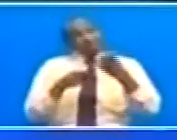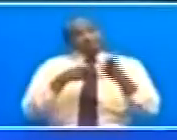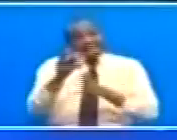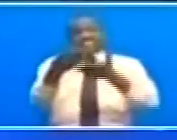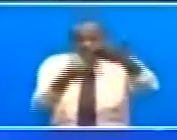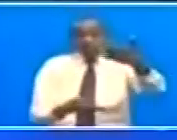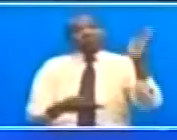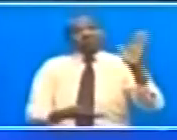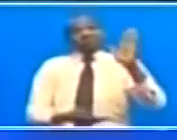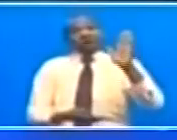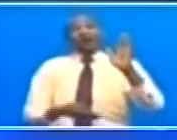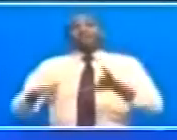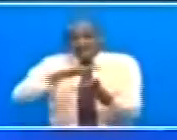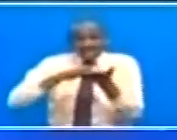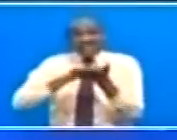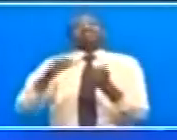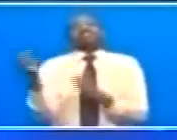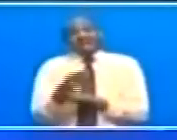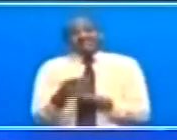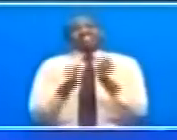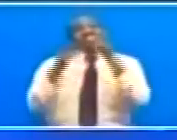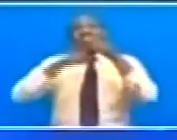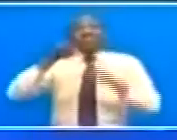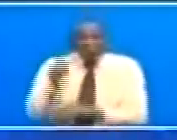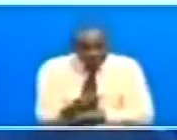indicates basic salary